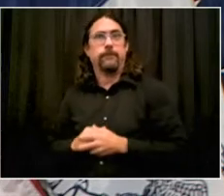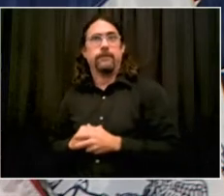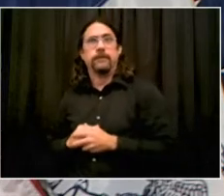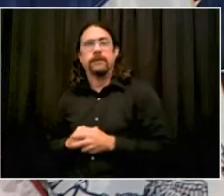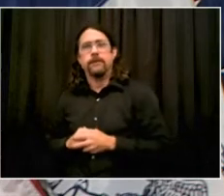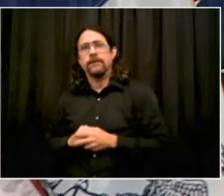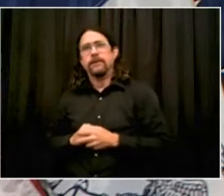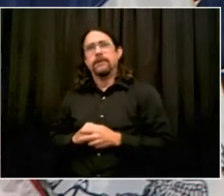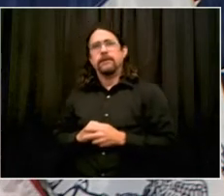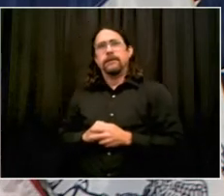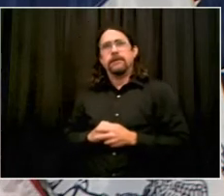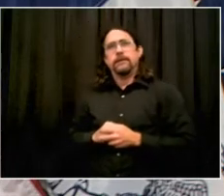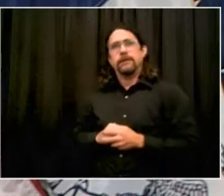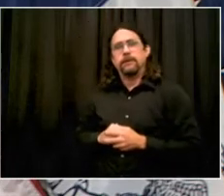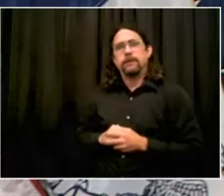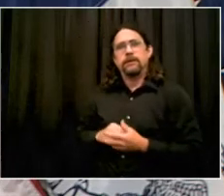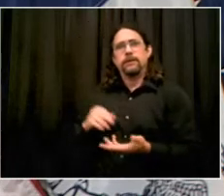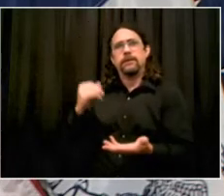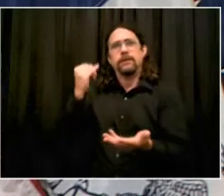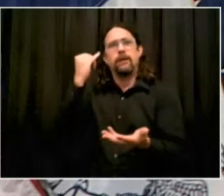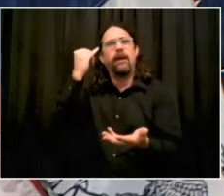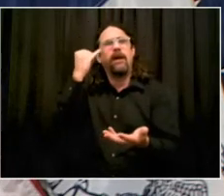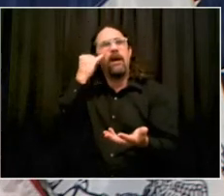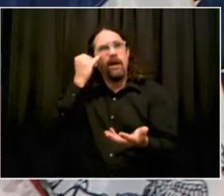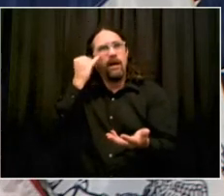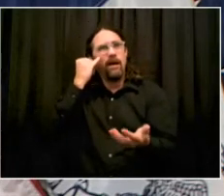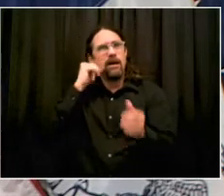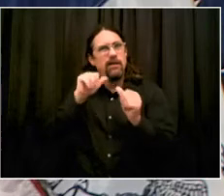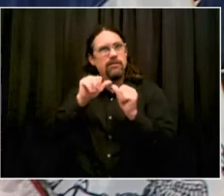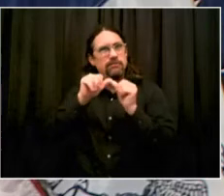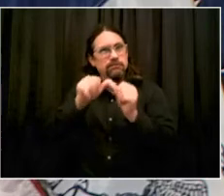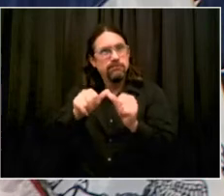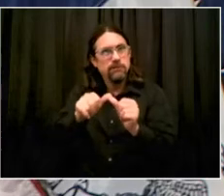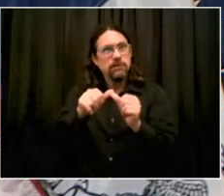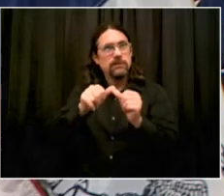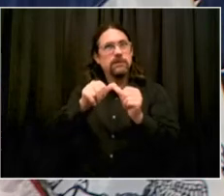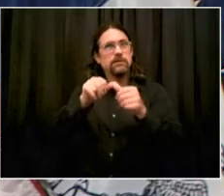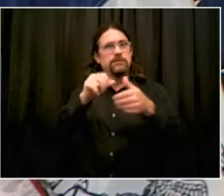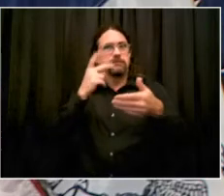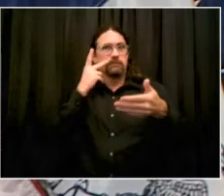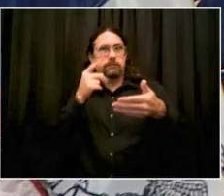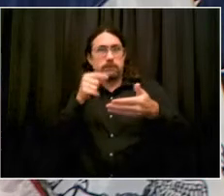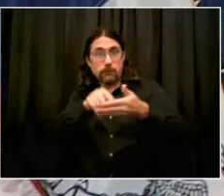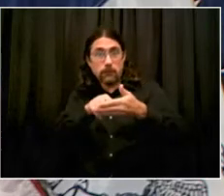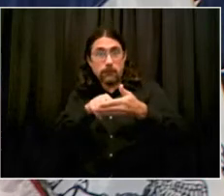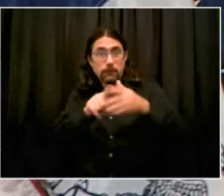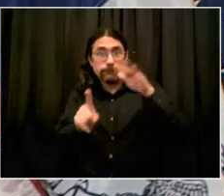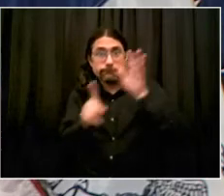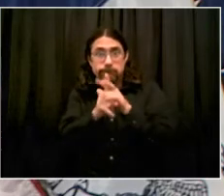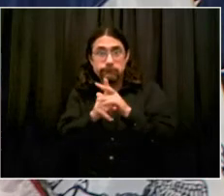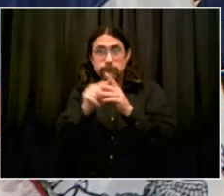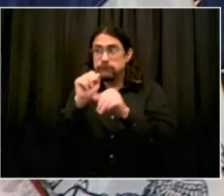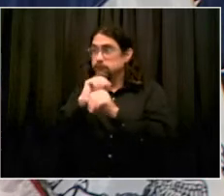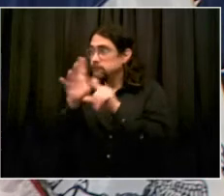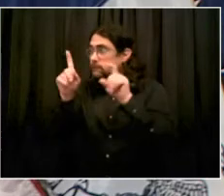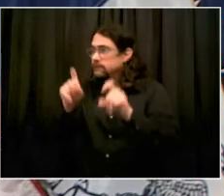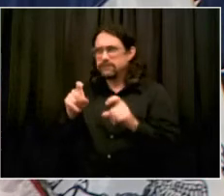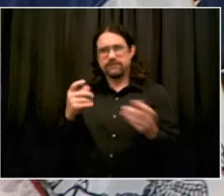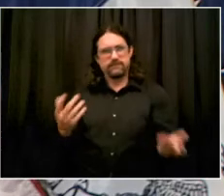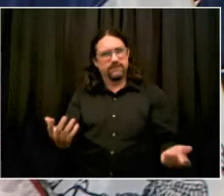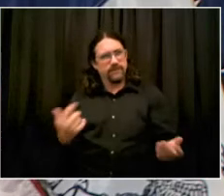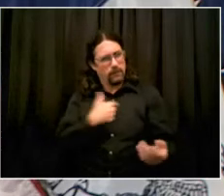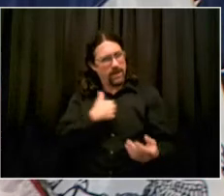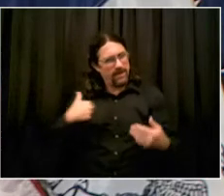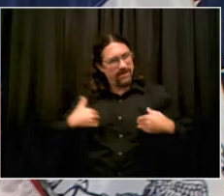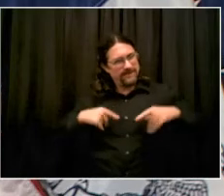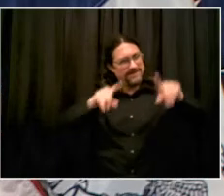lives. We can track them by which school they go to. We're not seeing a nexus to the 9 zip codes, just based on